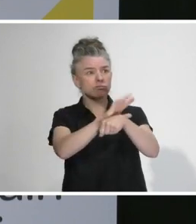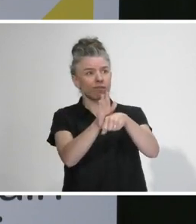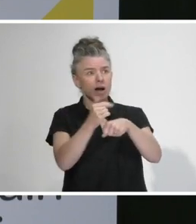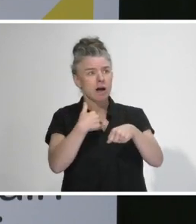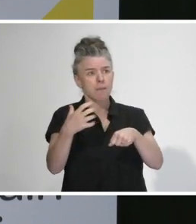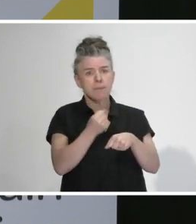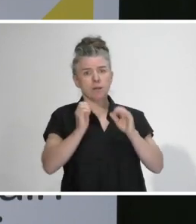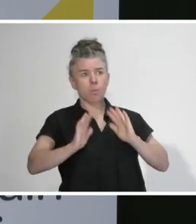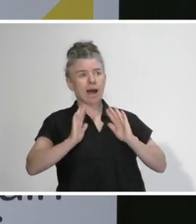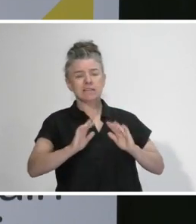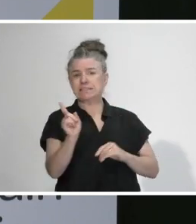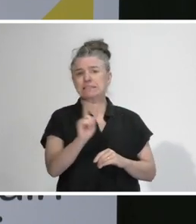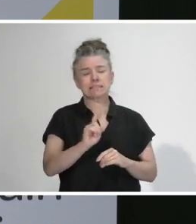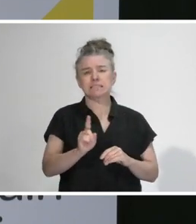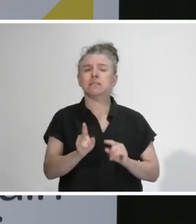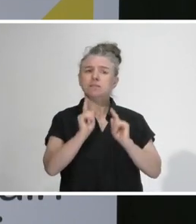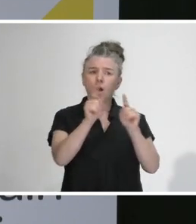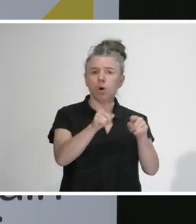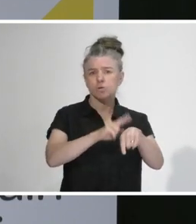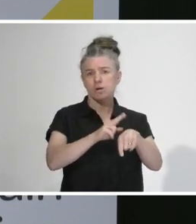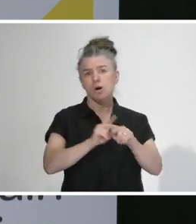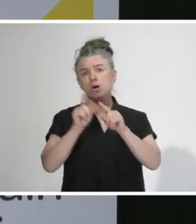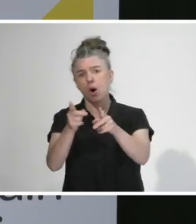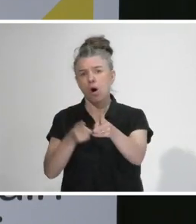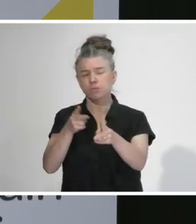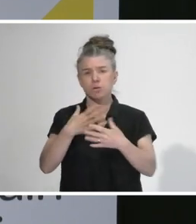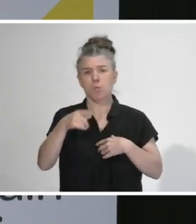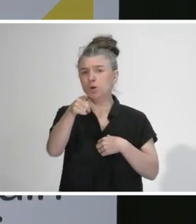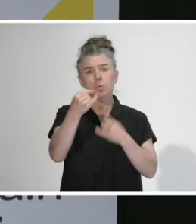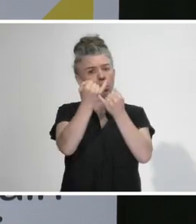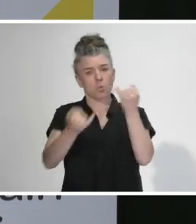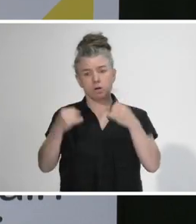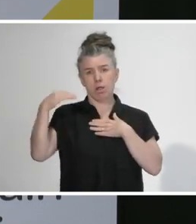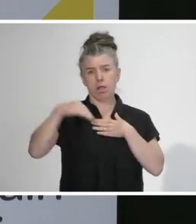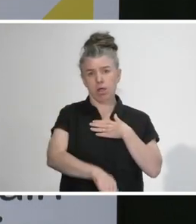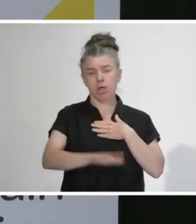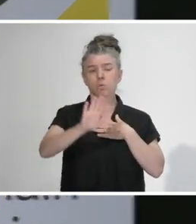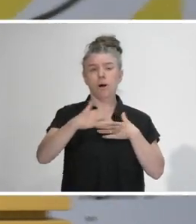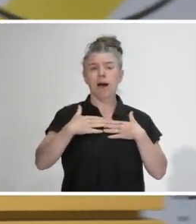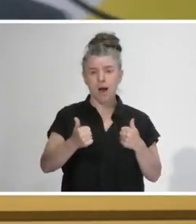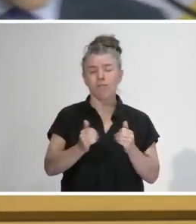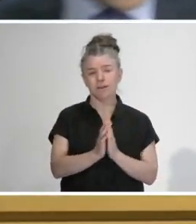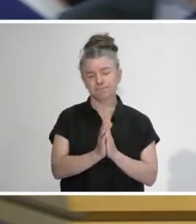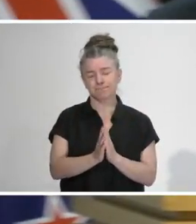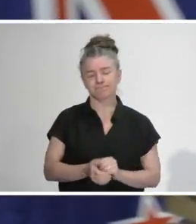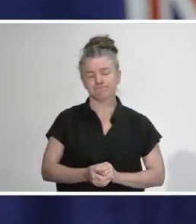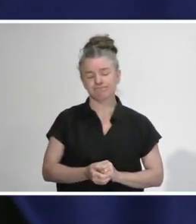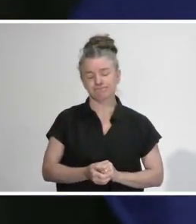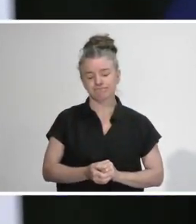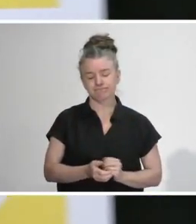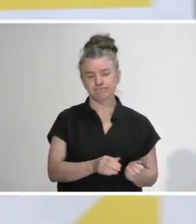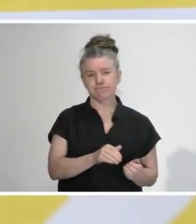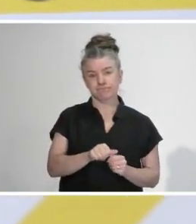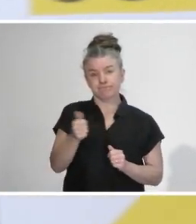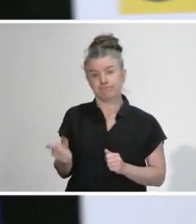care so that they end up being worse off. So that's all I have to say. Prime Minister, back to you. Thank you, Ashley.